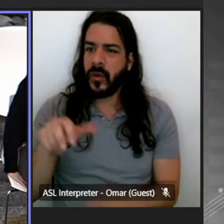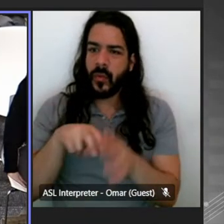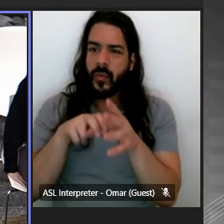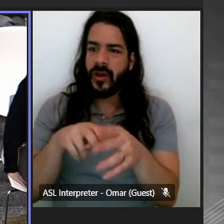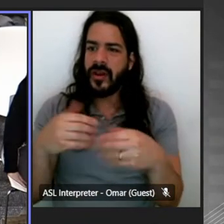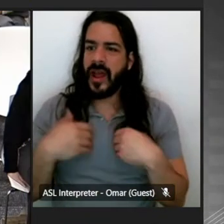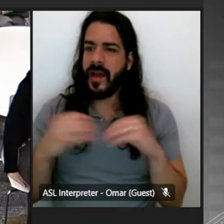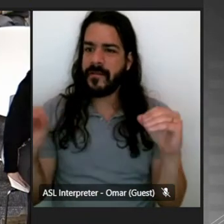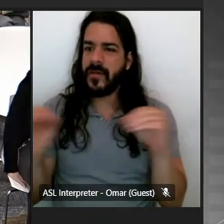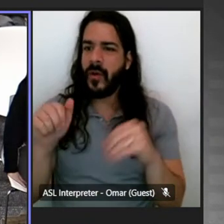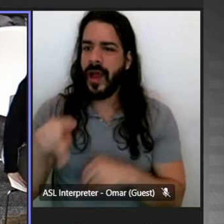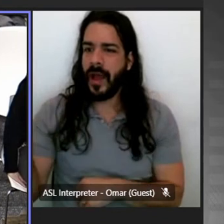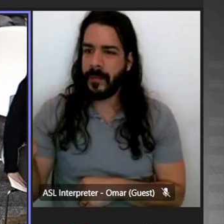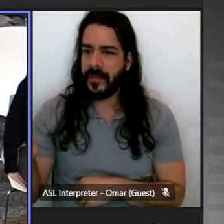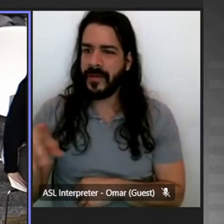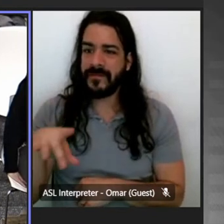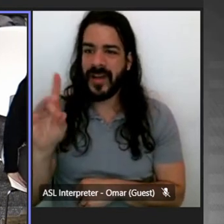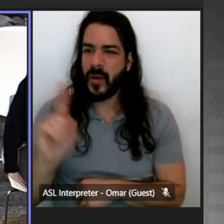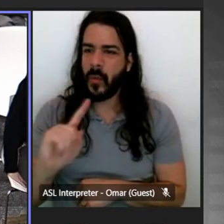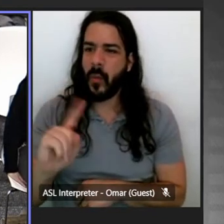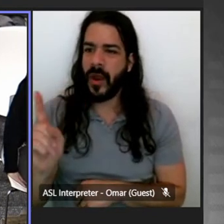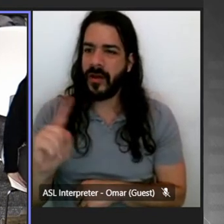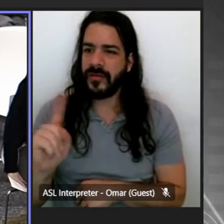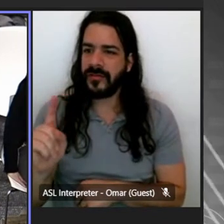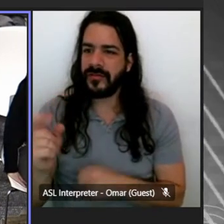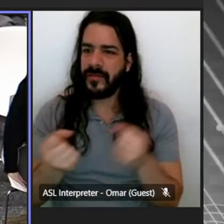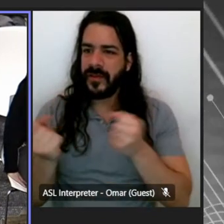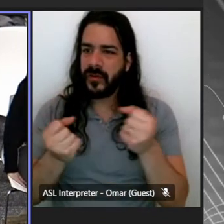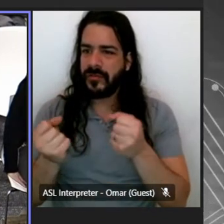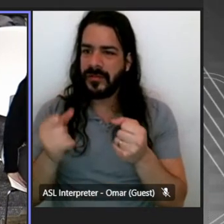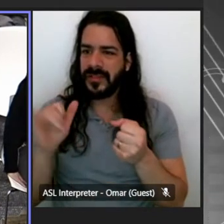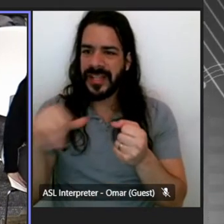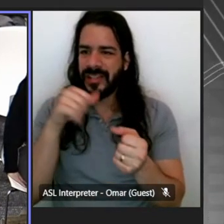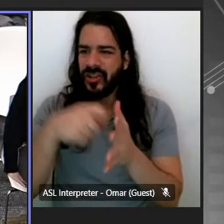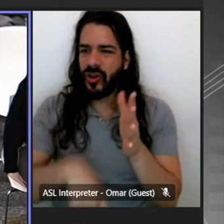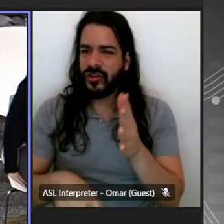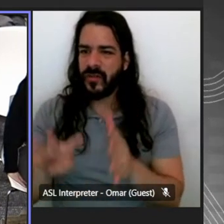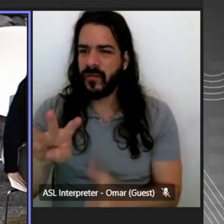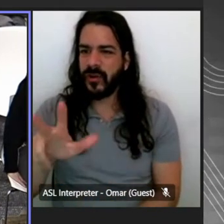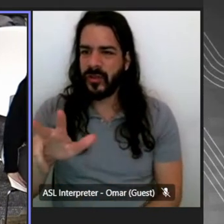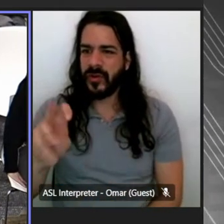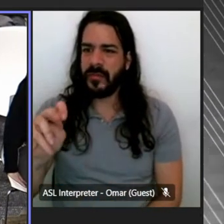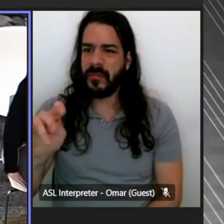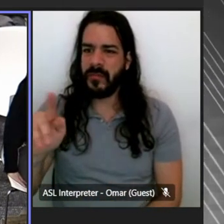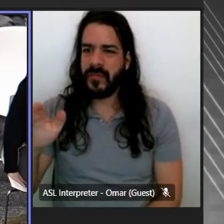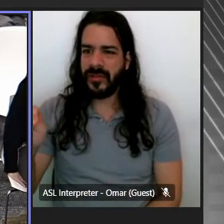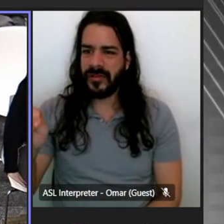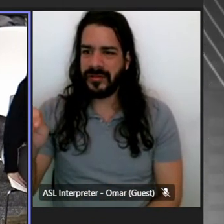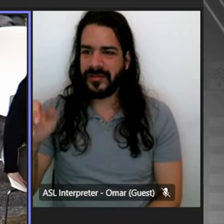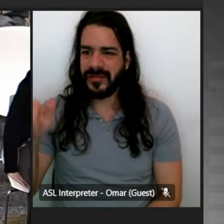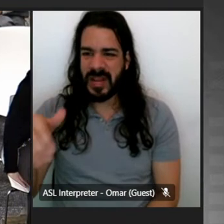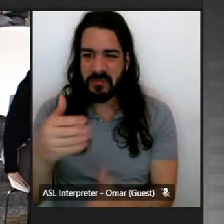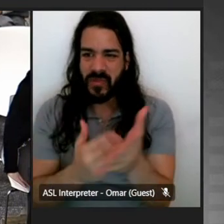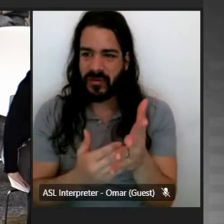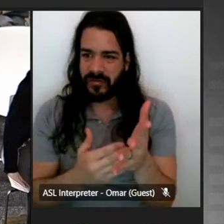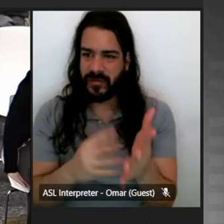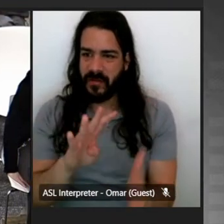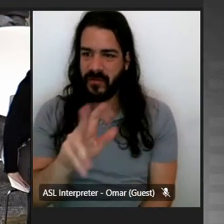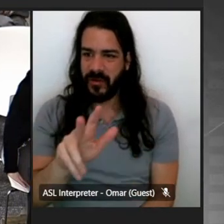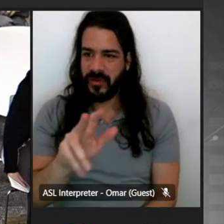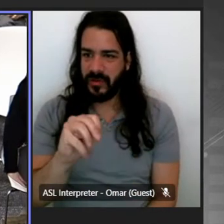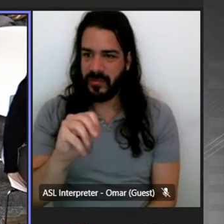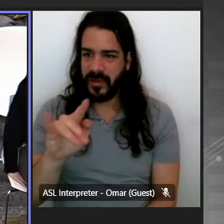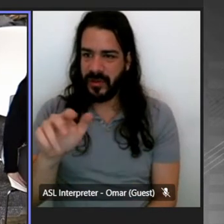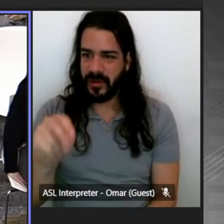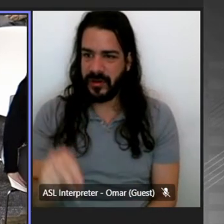do not have an app to find out where their vehicles are that does not cost 43 million dollars that is a fraction